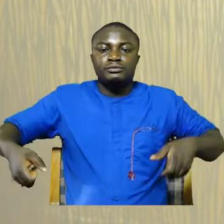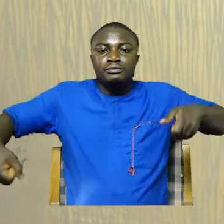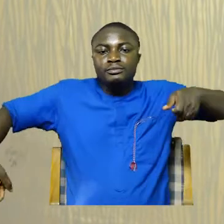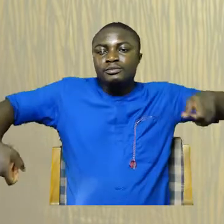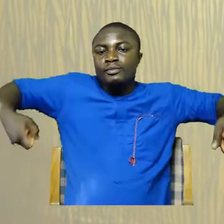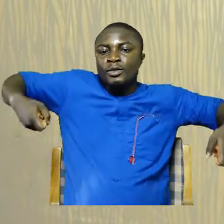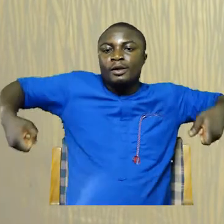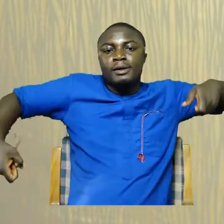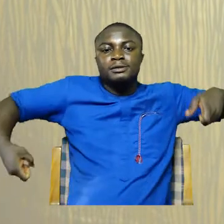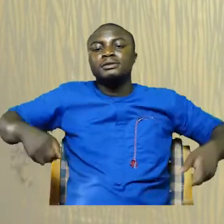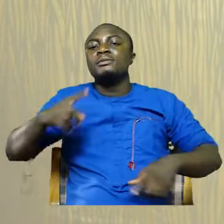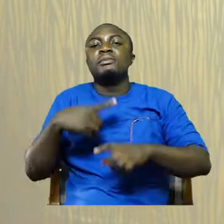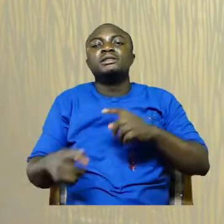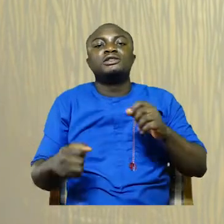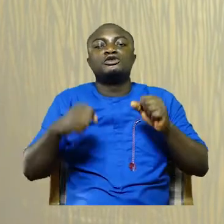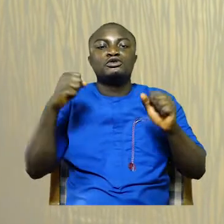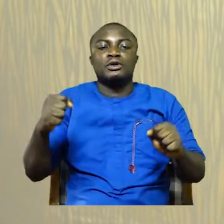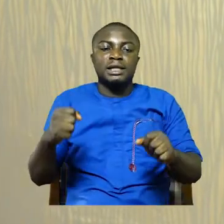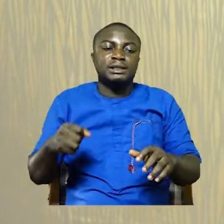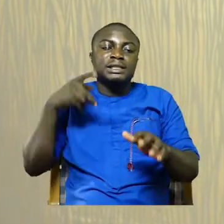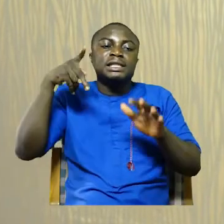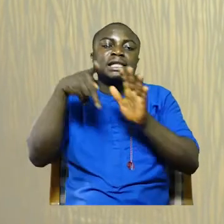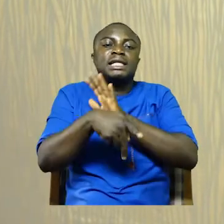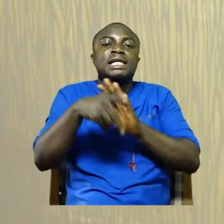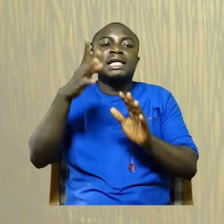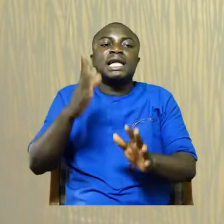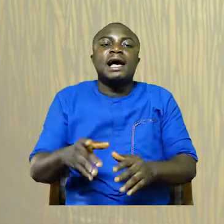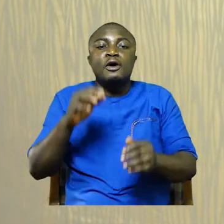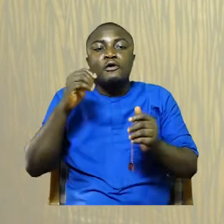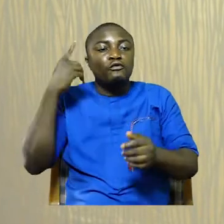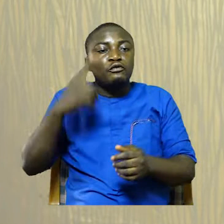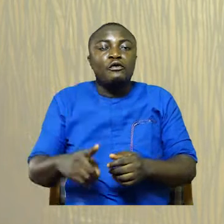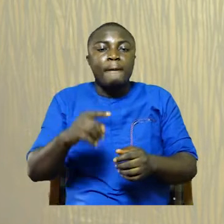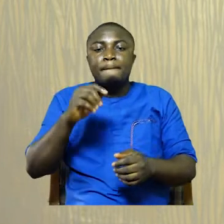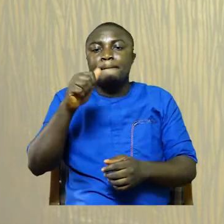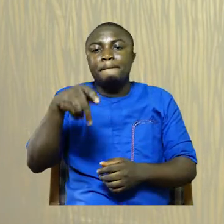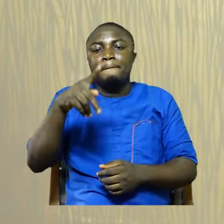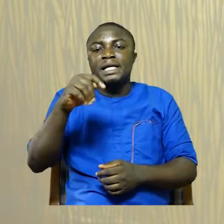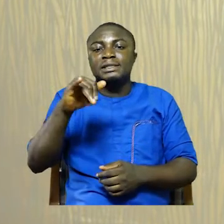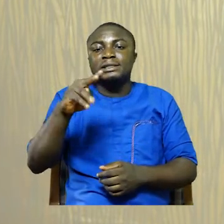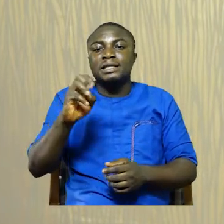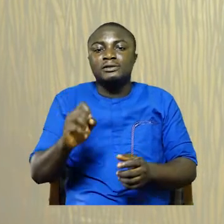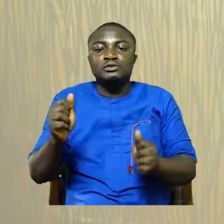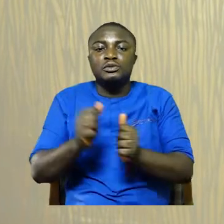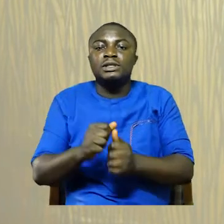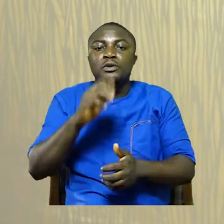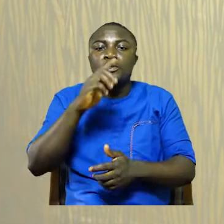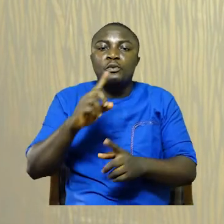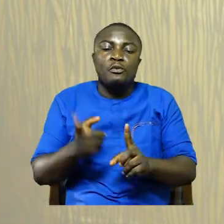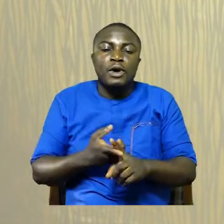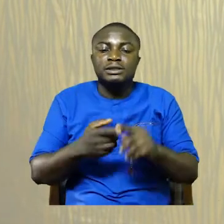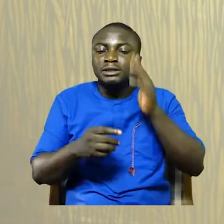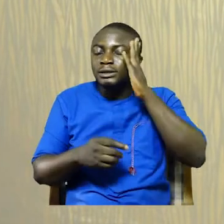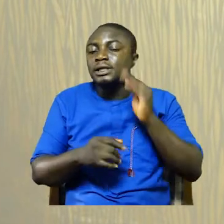but the strongest killer for patients with muscular dystrophy is when